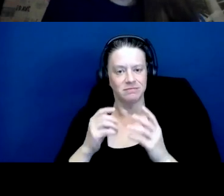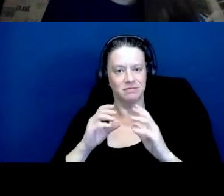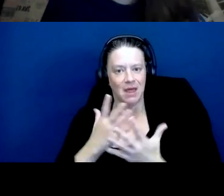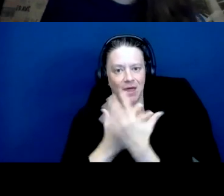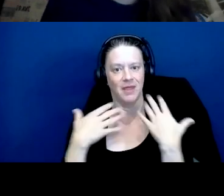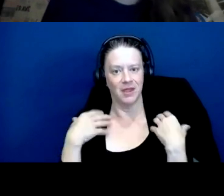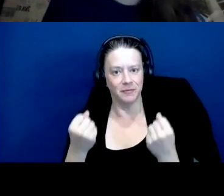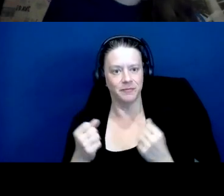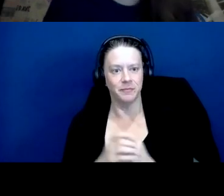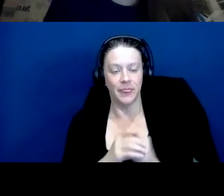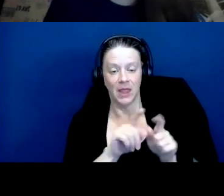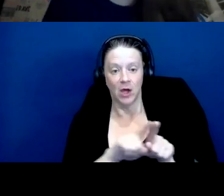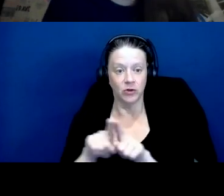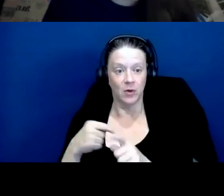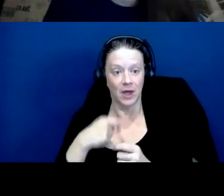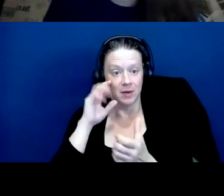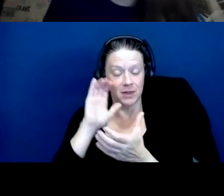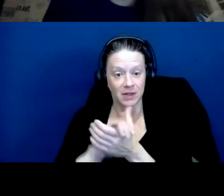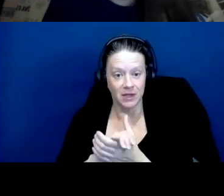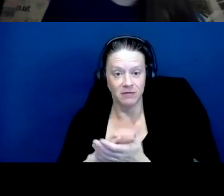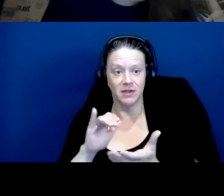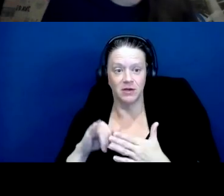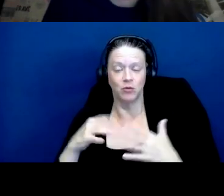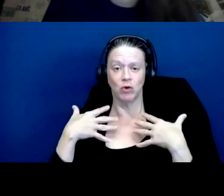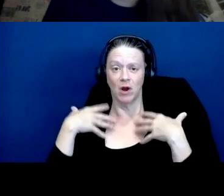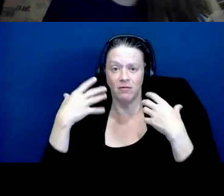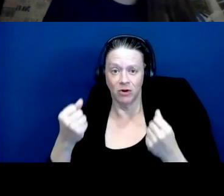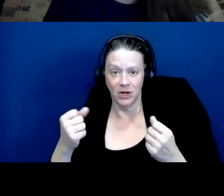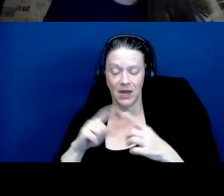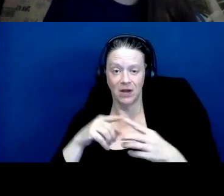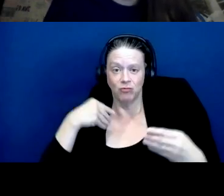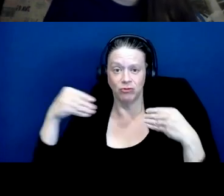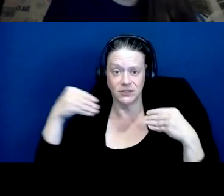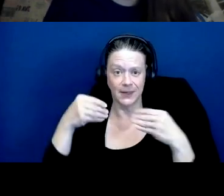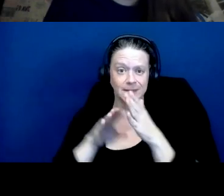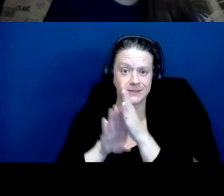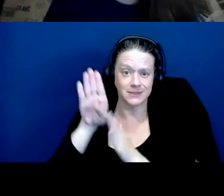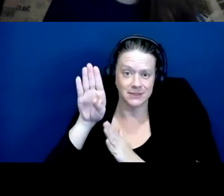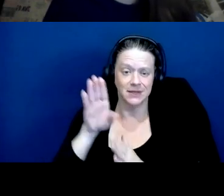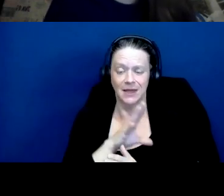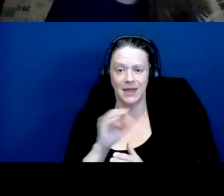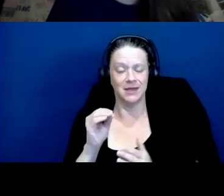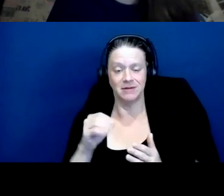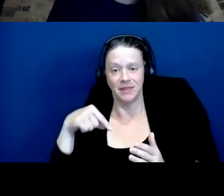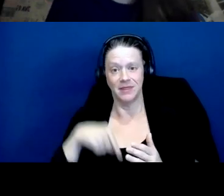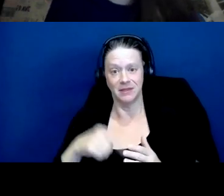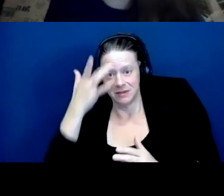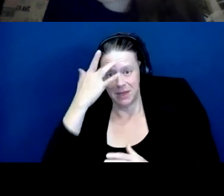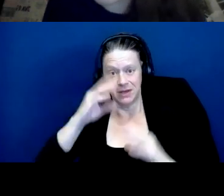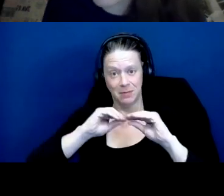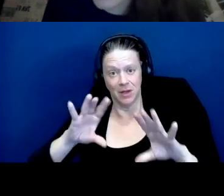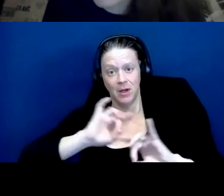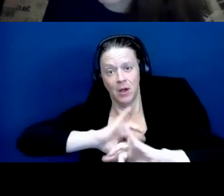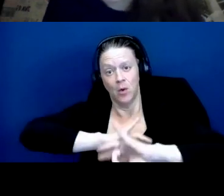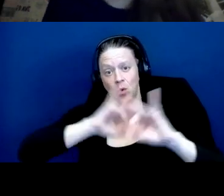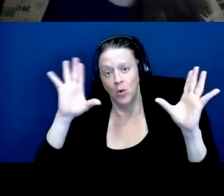resilience. This pandemic has been so hard on all of us in different ways. Those of us who have had to work on the